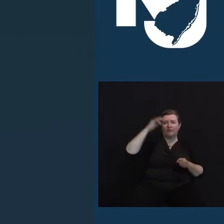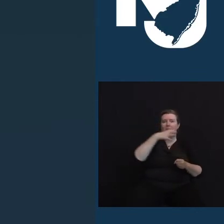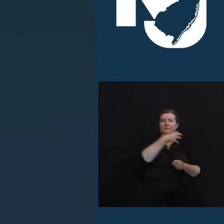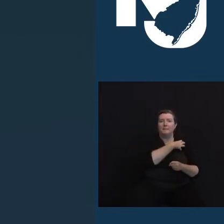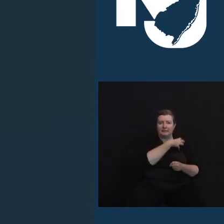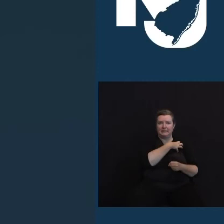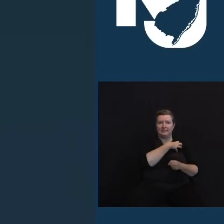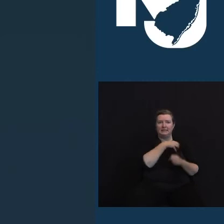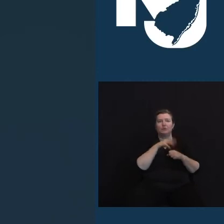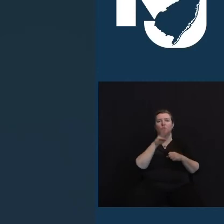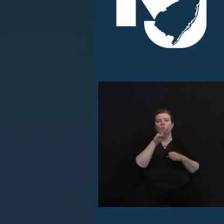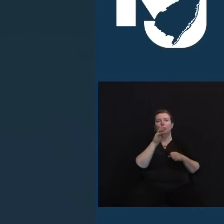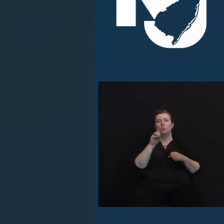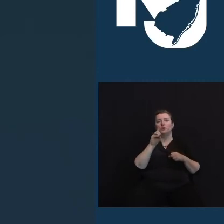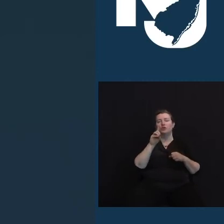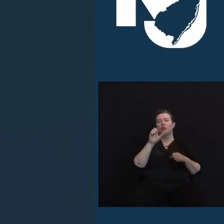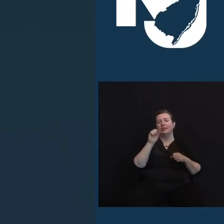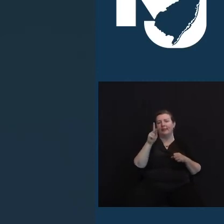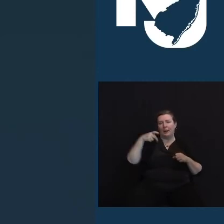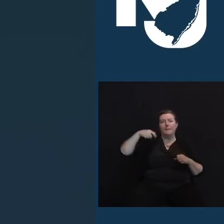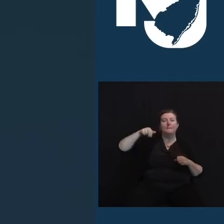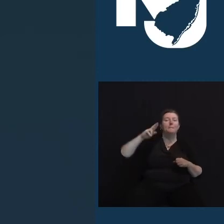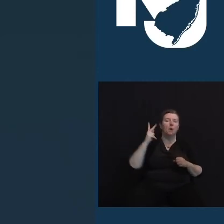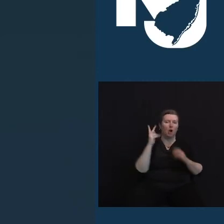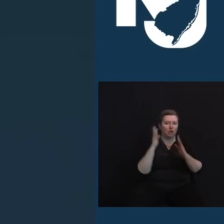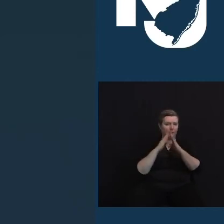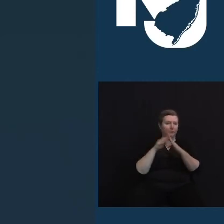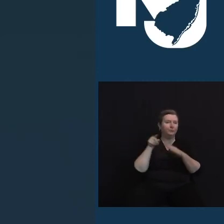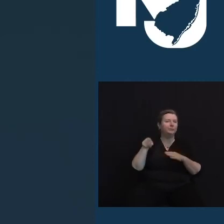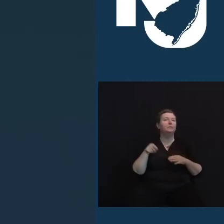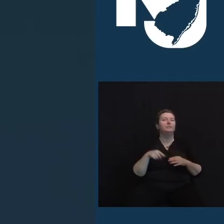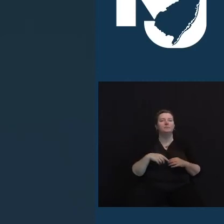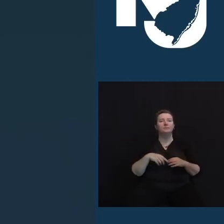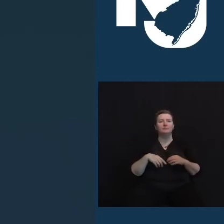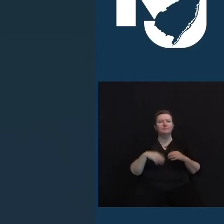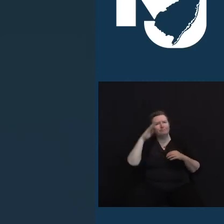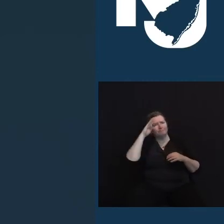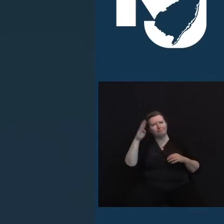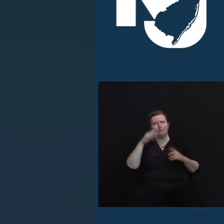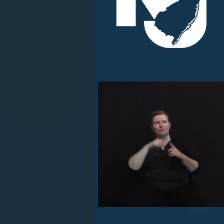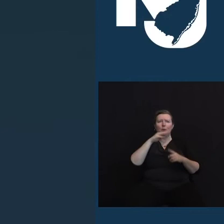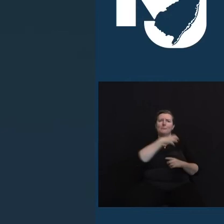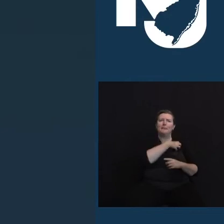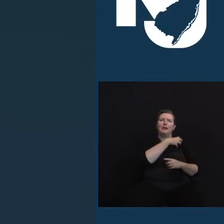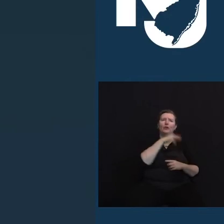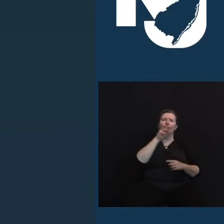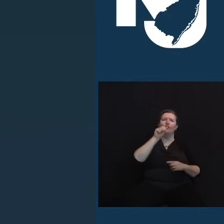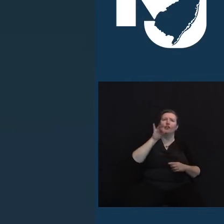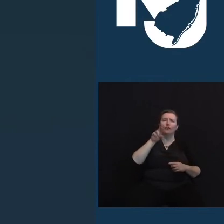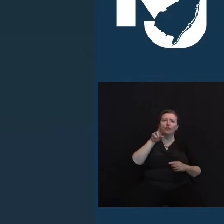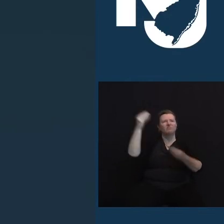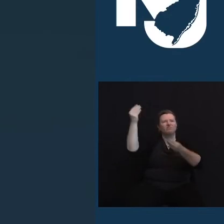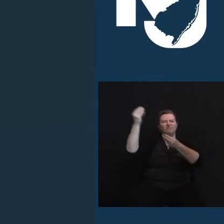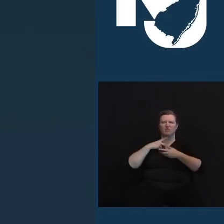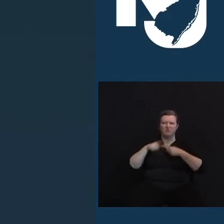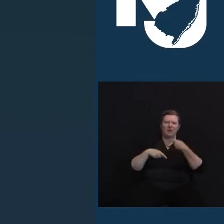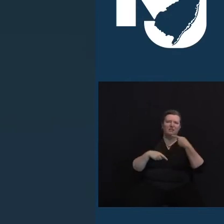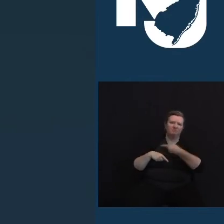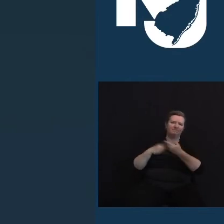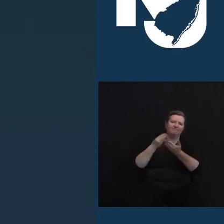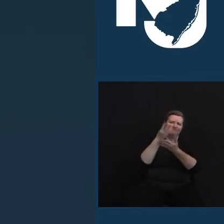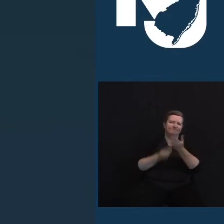hometown. And I want to give a shout out to my dear friend and the mayor of Woodland Park, Keith Kasmark, for raising Tony's passing with me. He was a member